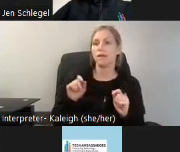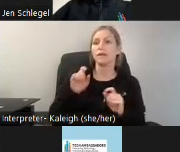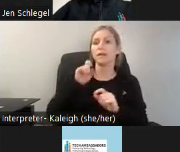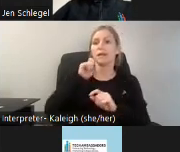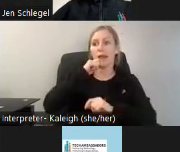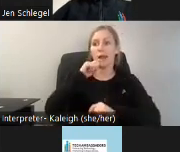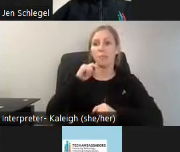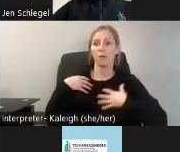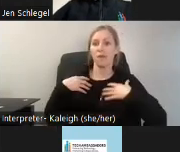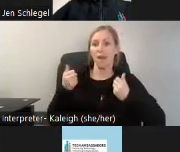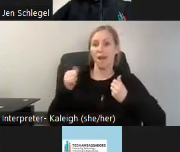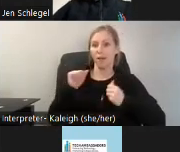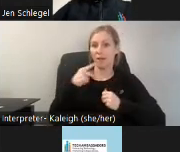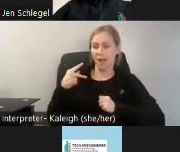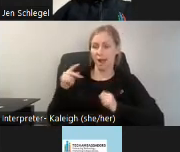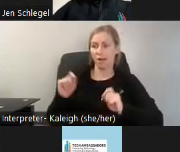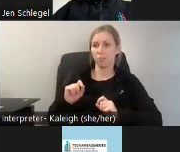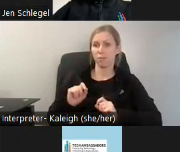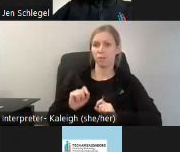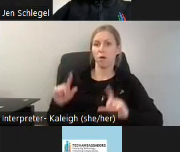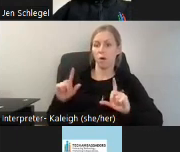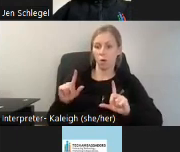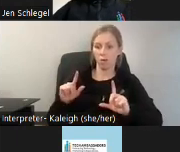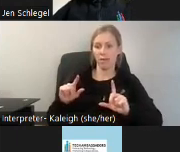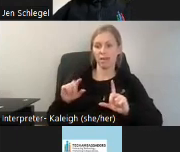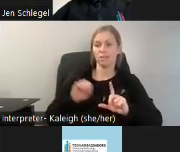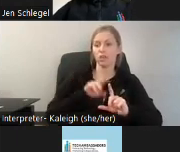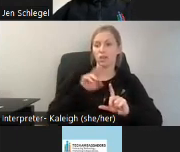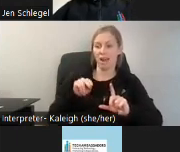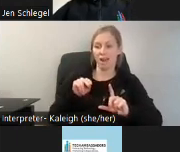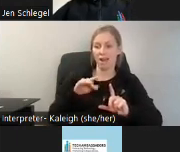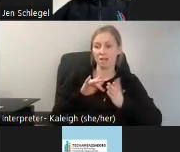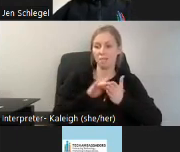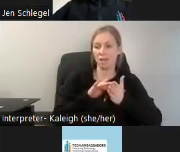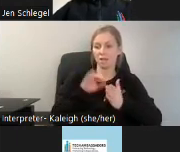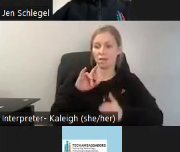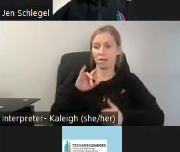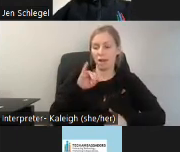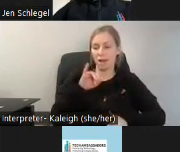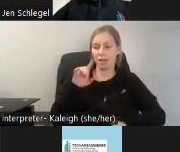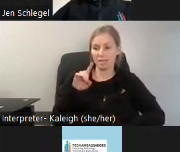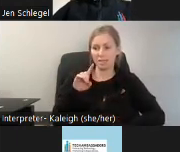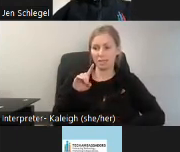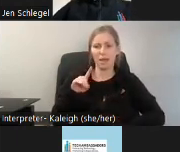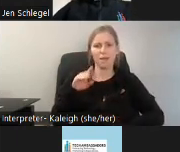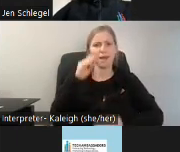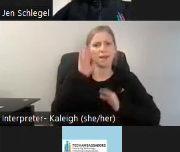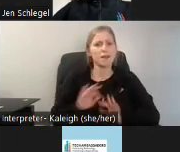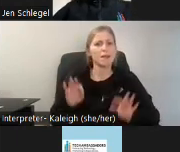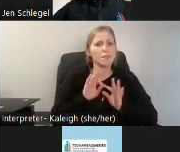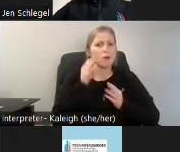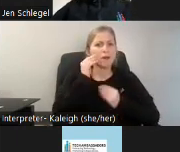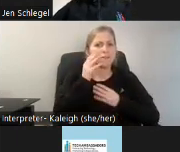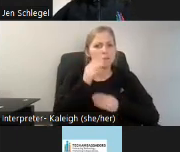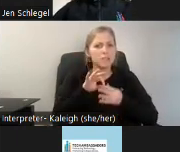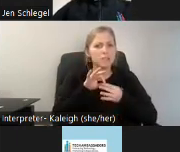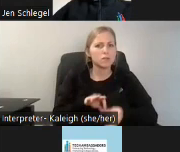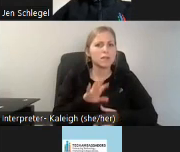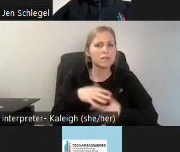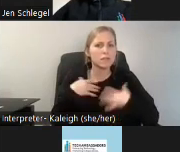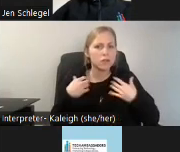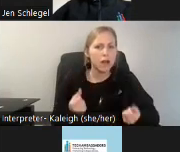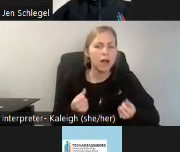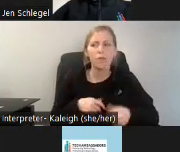app, turn on Apple Medical ID, and put in important information about their health. You know,